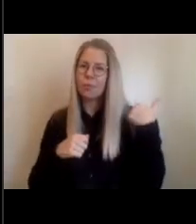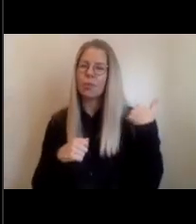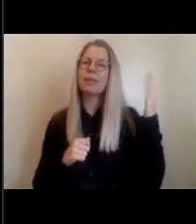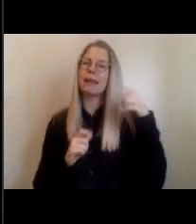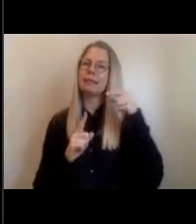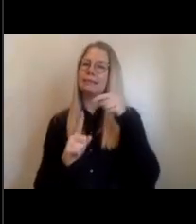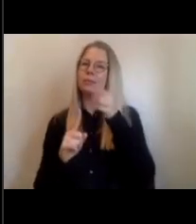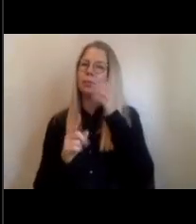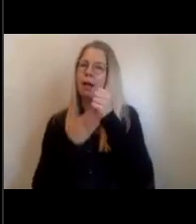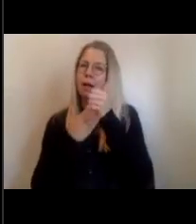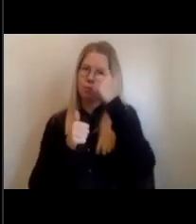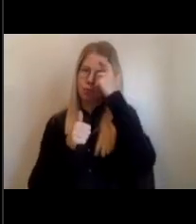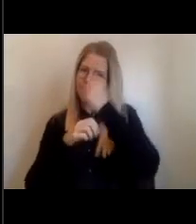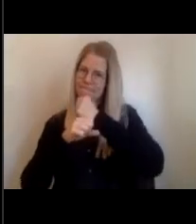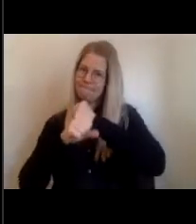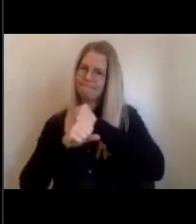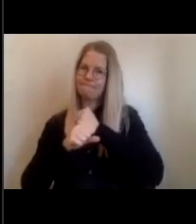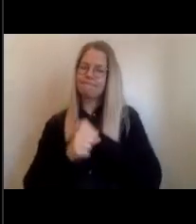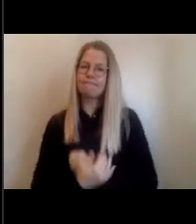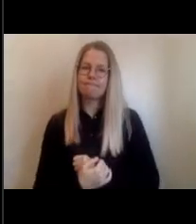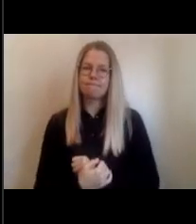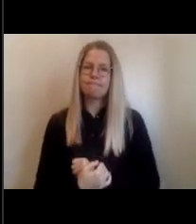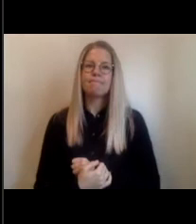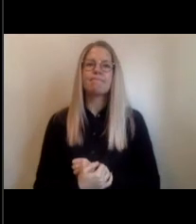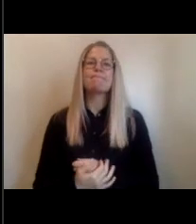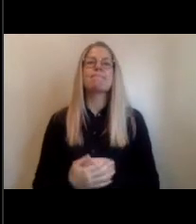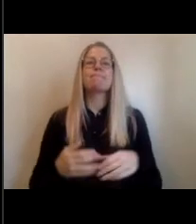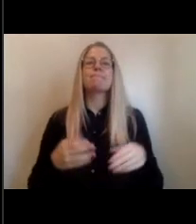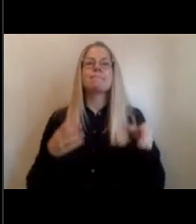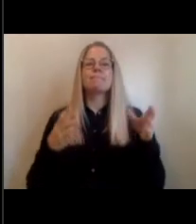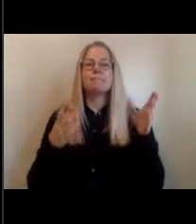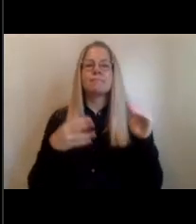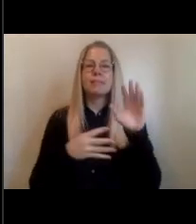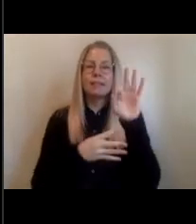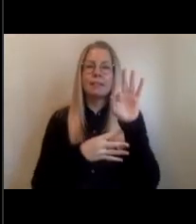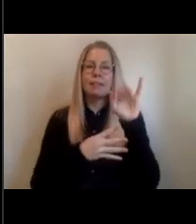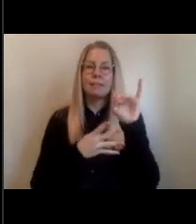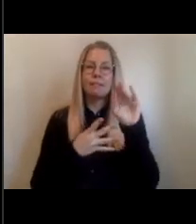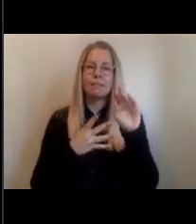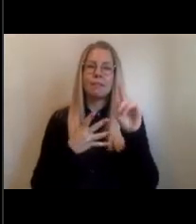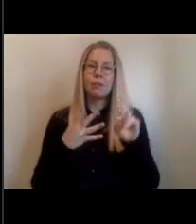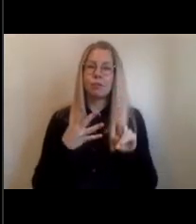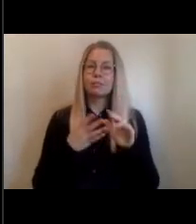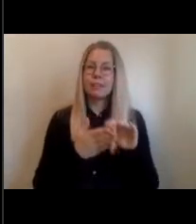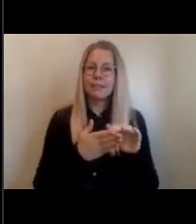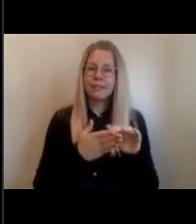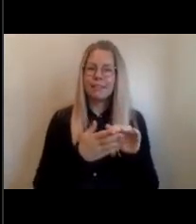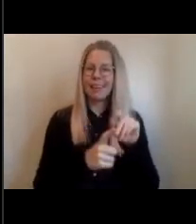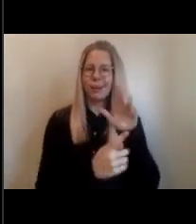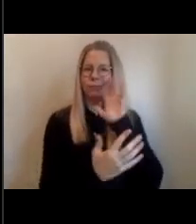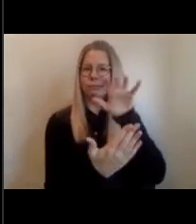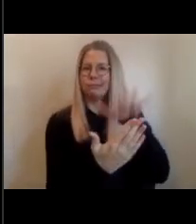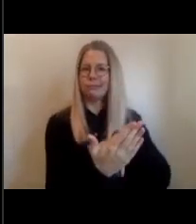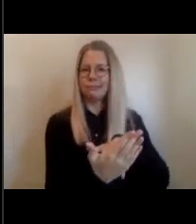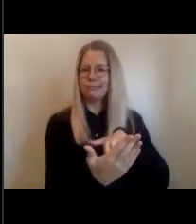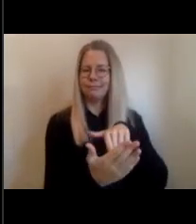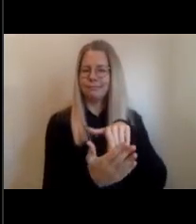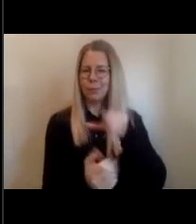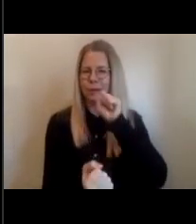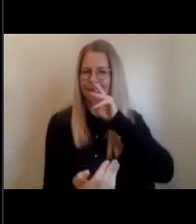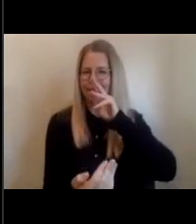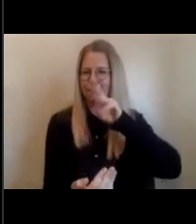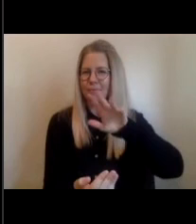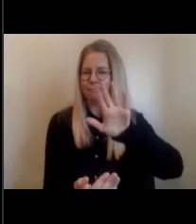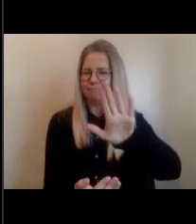So, this is from the finger study. Don't worry about reading my terrible slides with too many words on them. This is basically